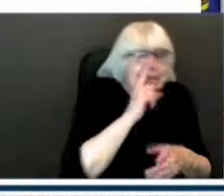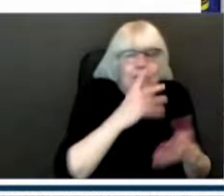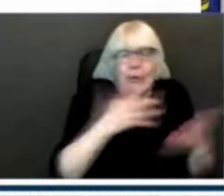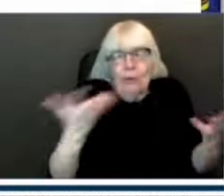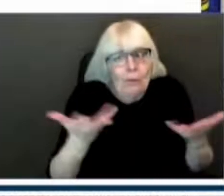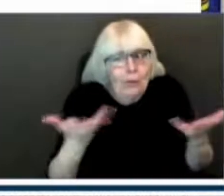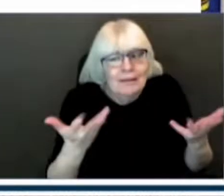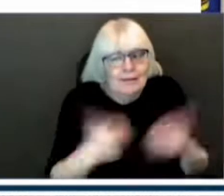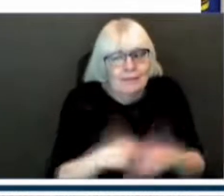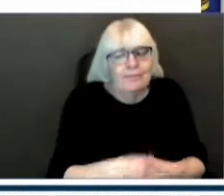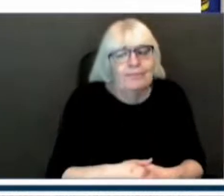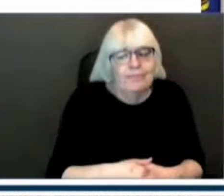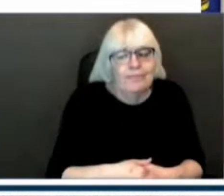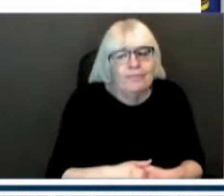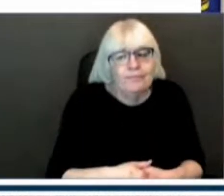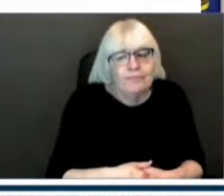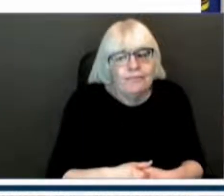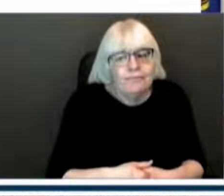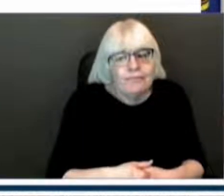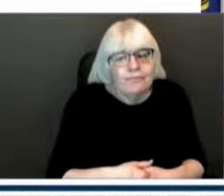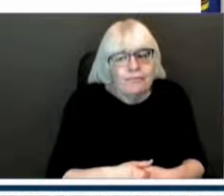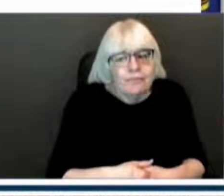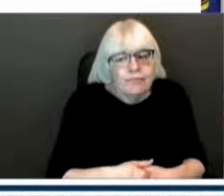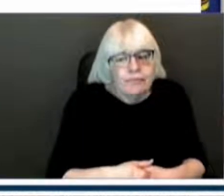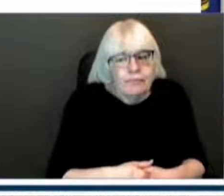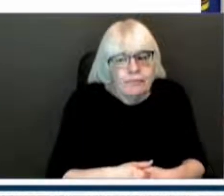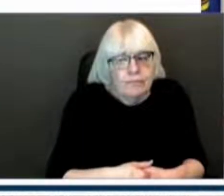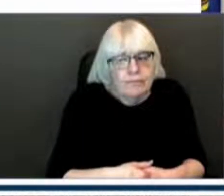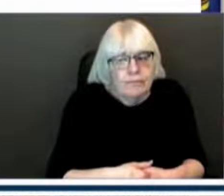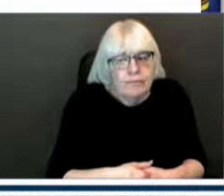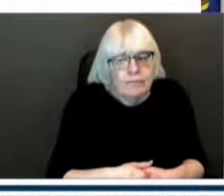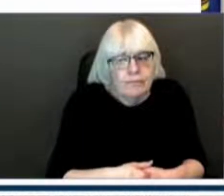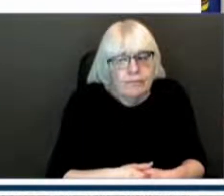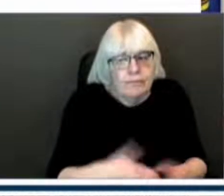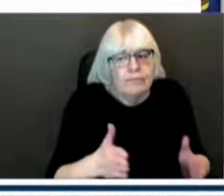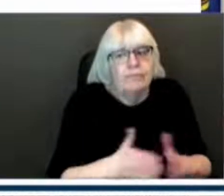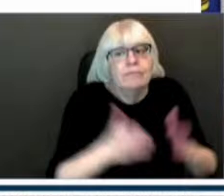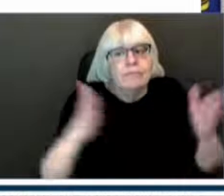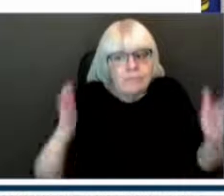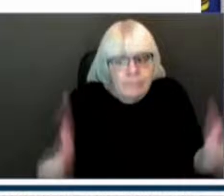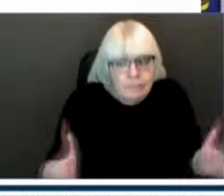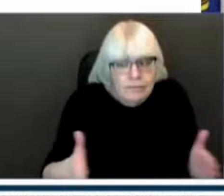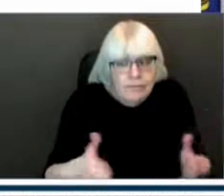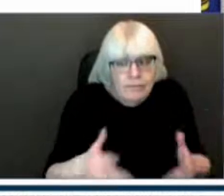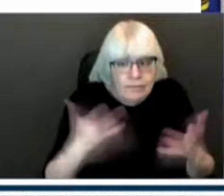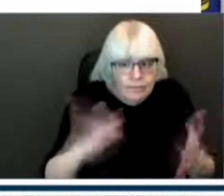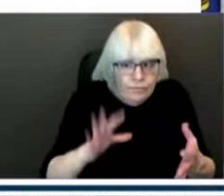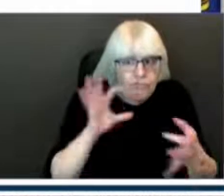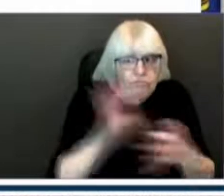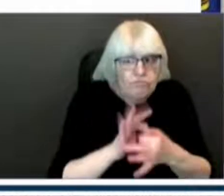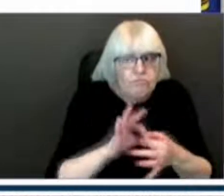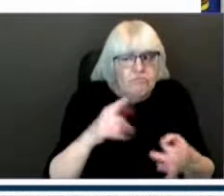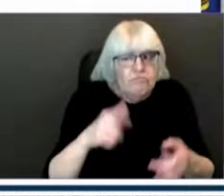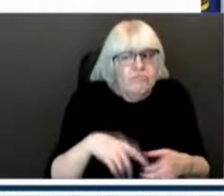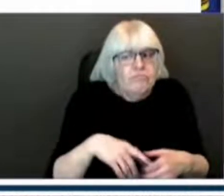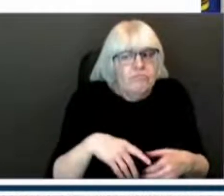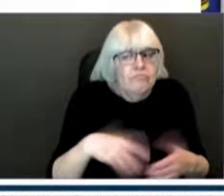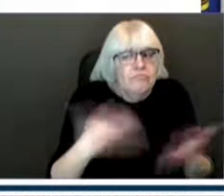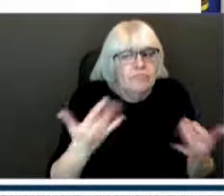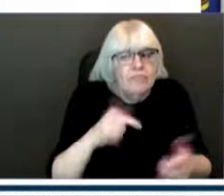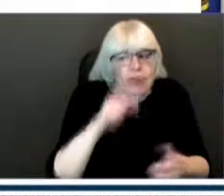she's there. Lois, are you there? Yes, I am. Can you hear me? Yep, go ahead, Lois. Yes, hello. Thank